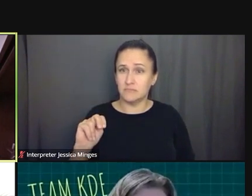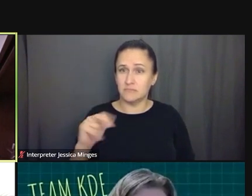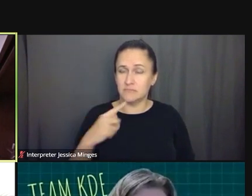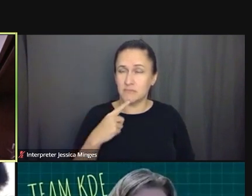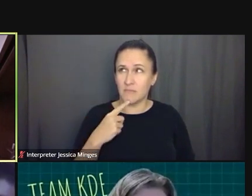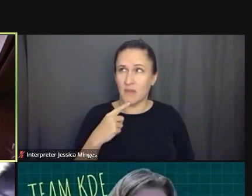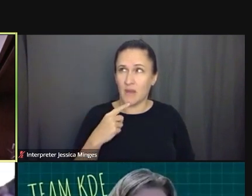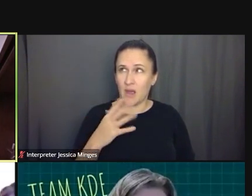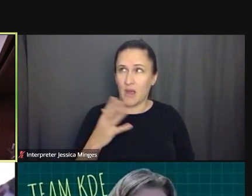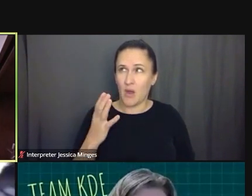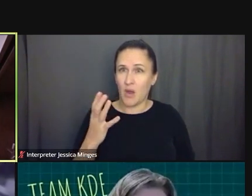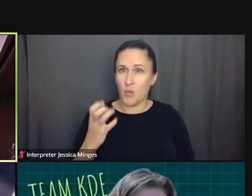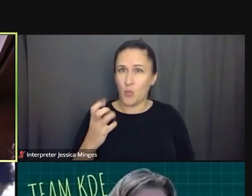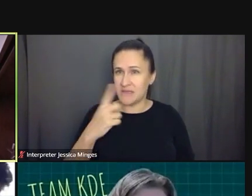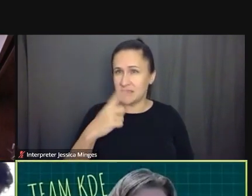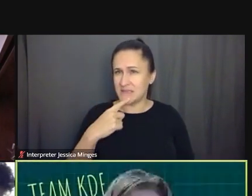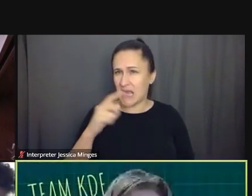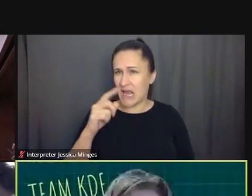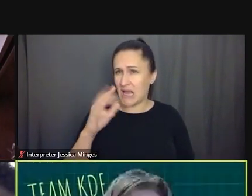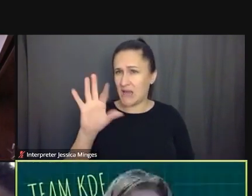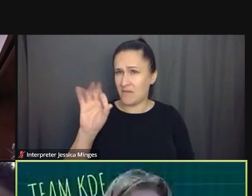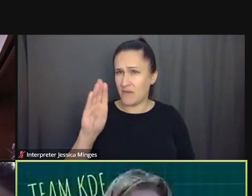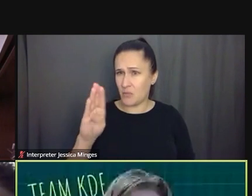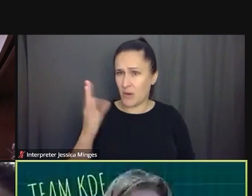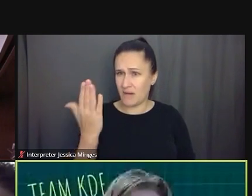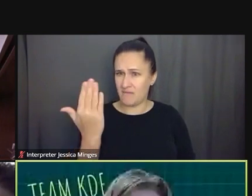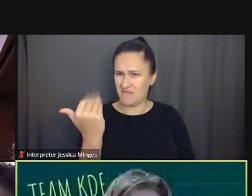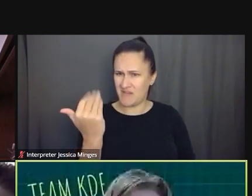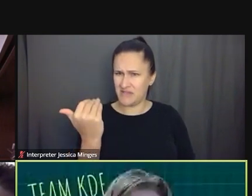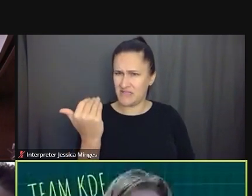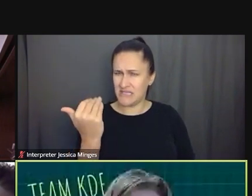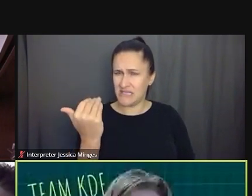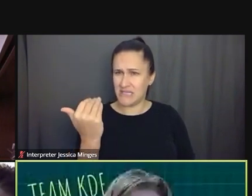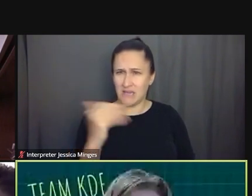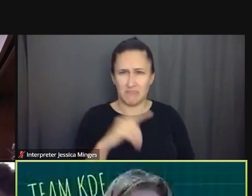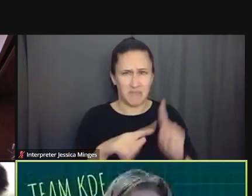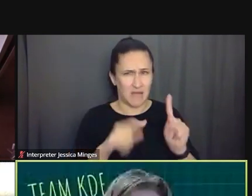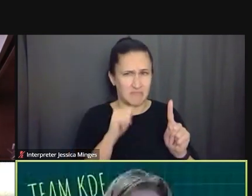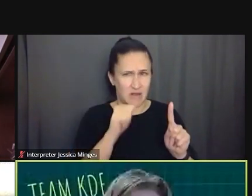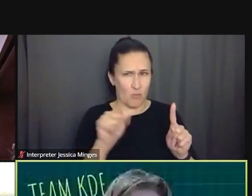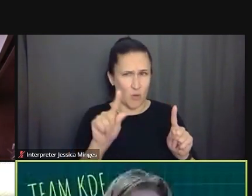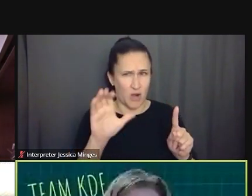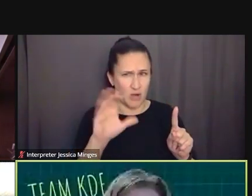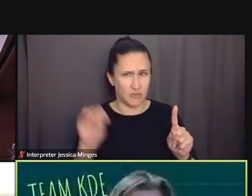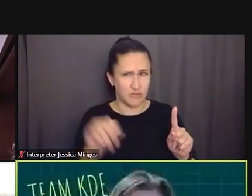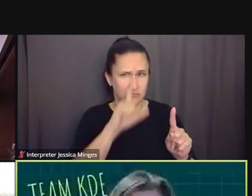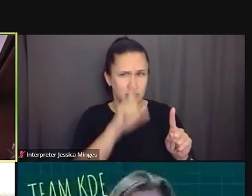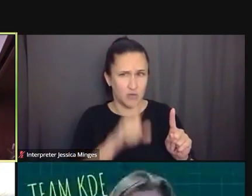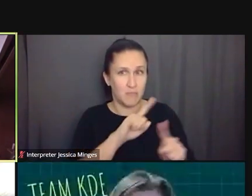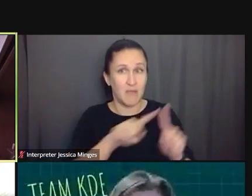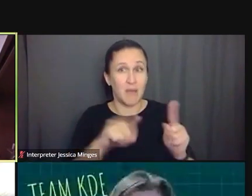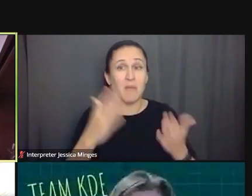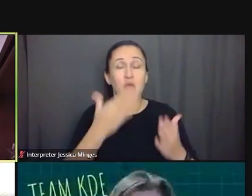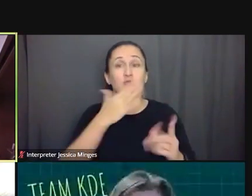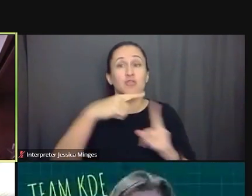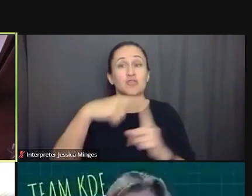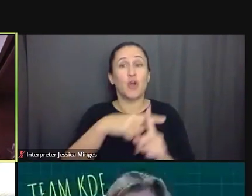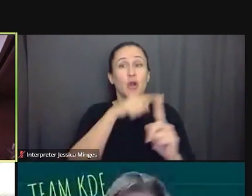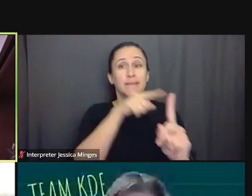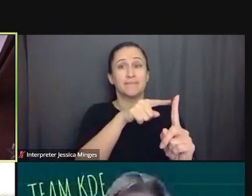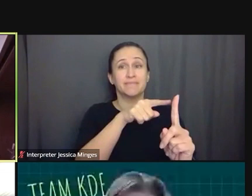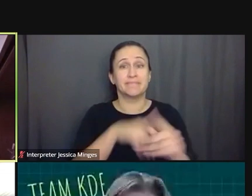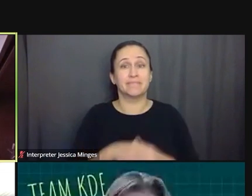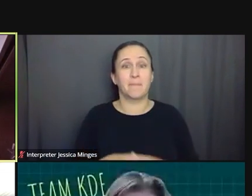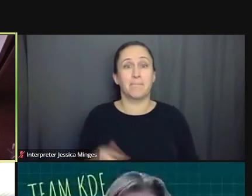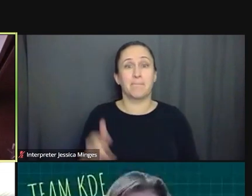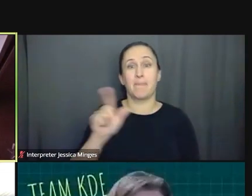I want to say February 15th, but I'm not 100% sure, but that might be a good target. Okay, perfect. So a